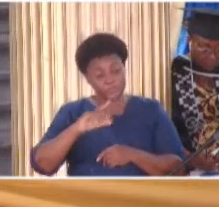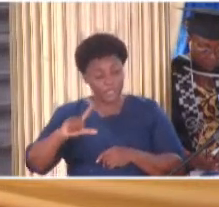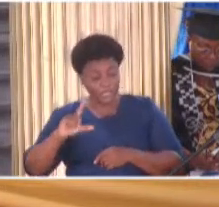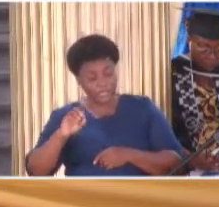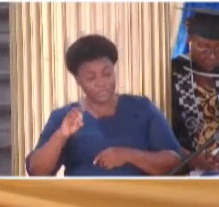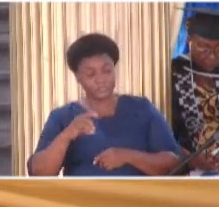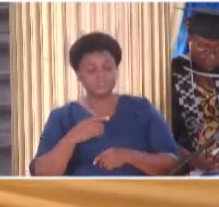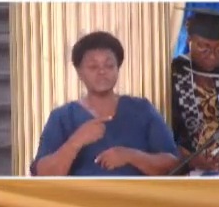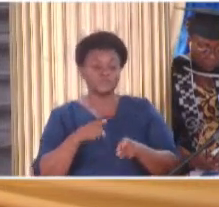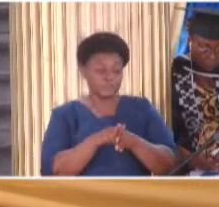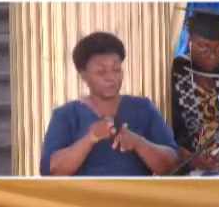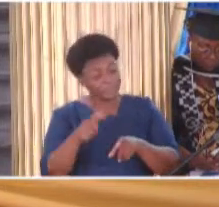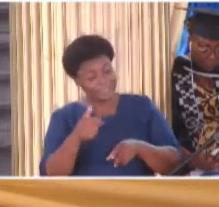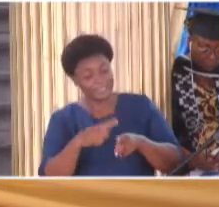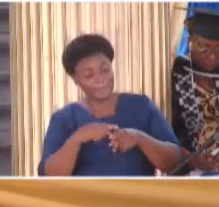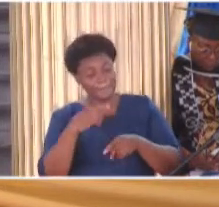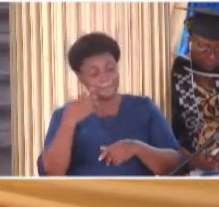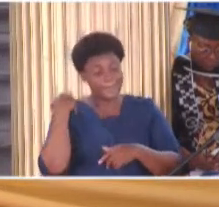Easy,